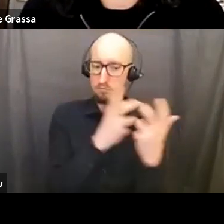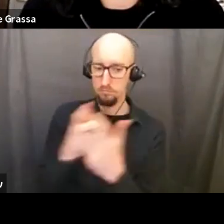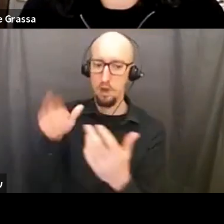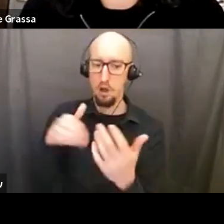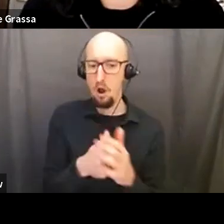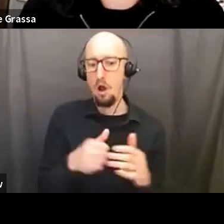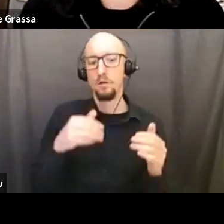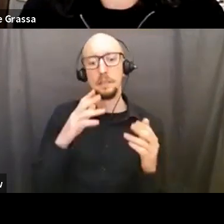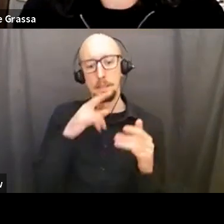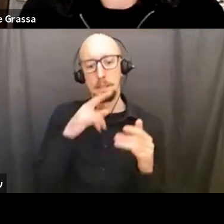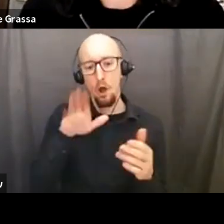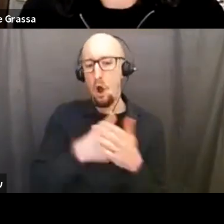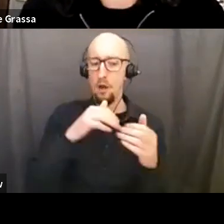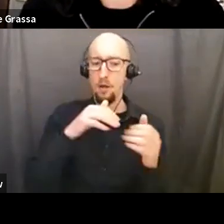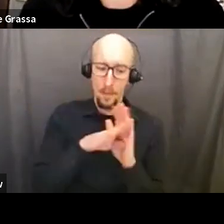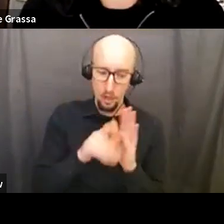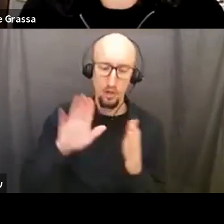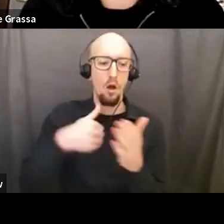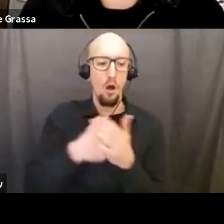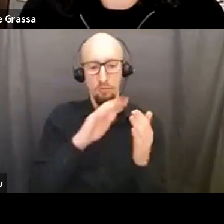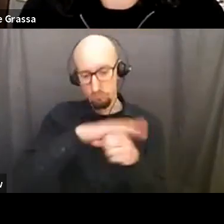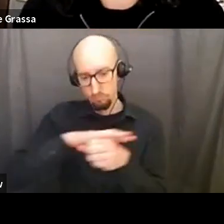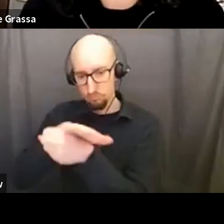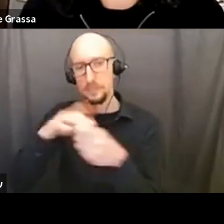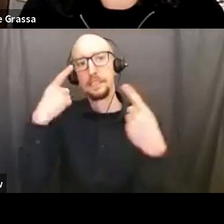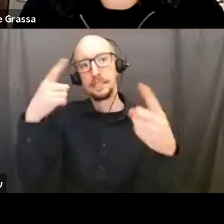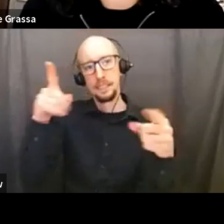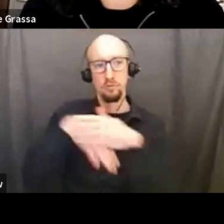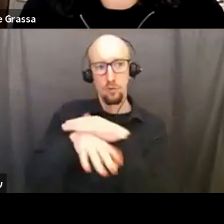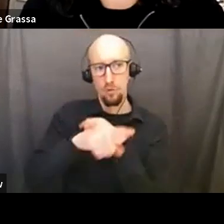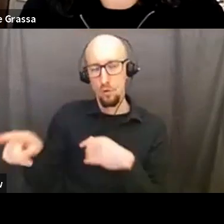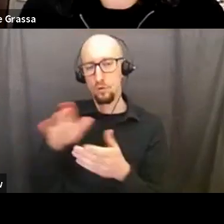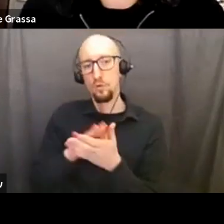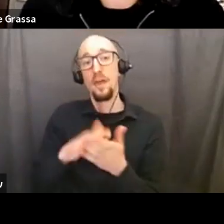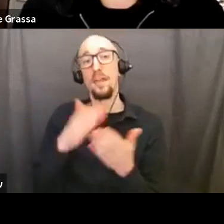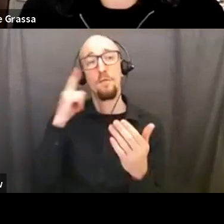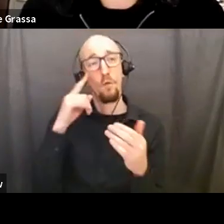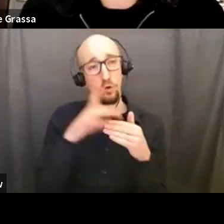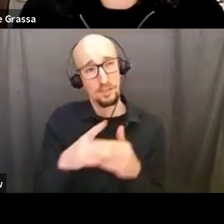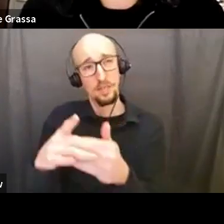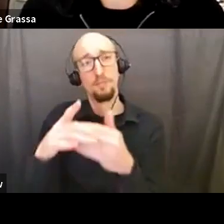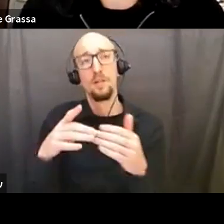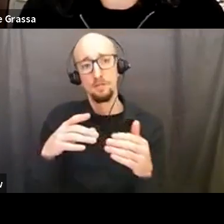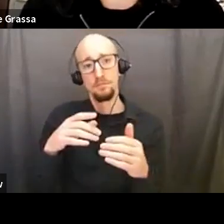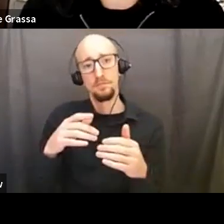backgrounds to have a more equal access to seats at these schools. I thank you for your leadership in seeking to right this long-term